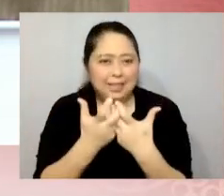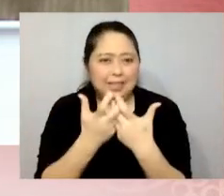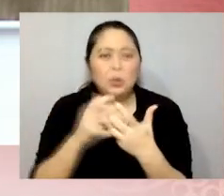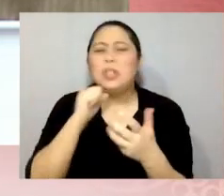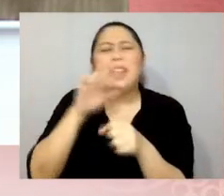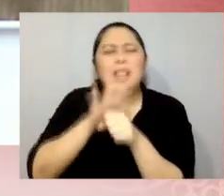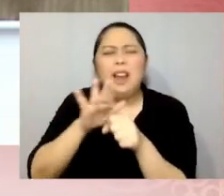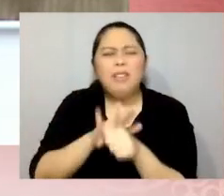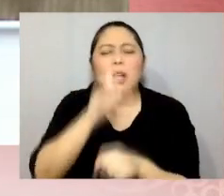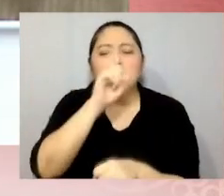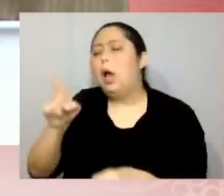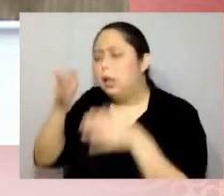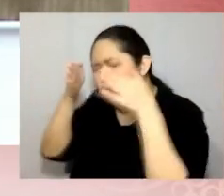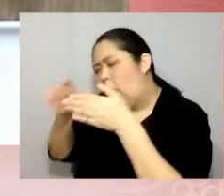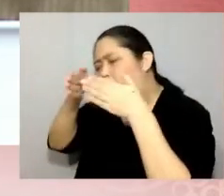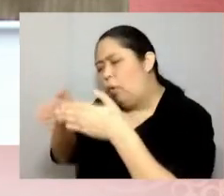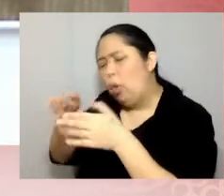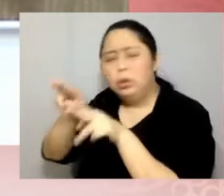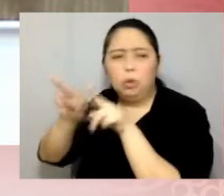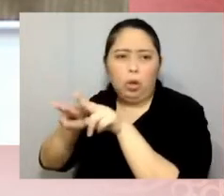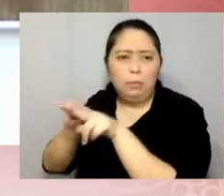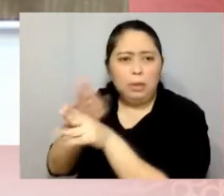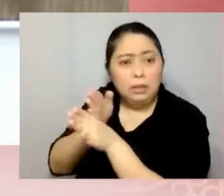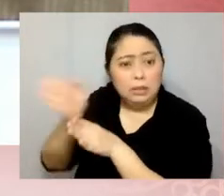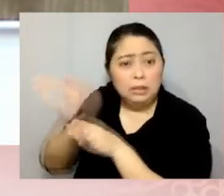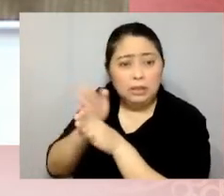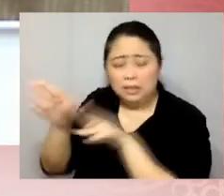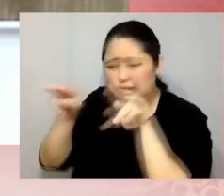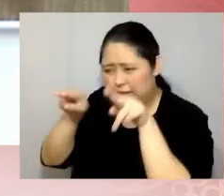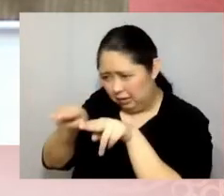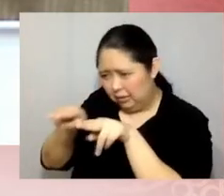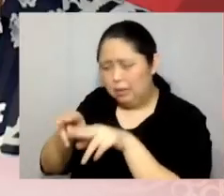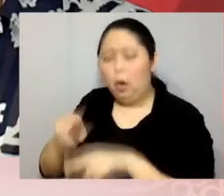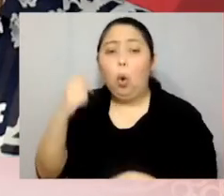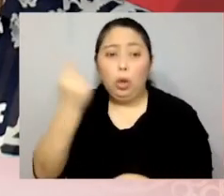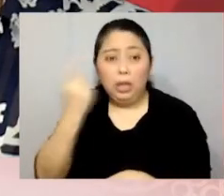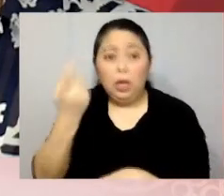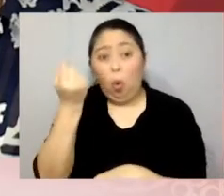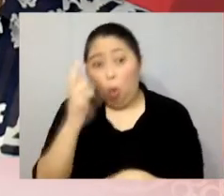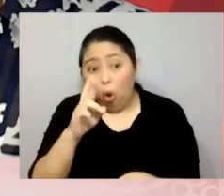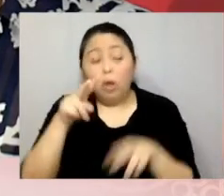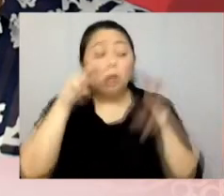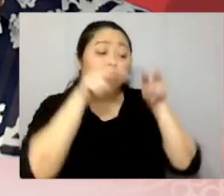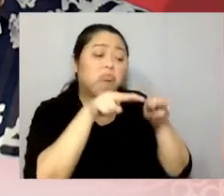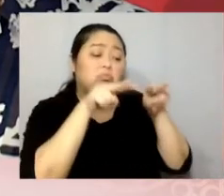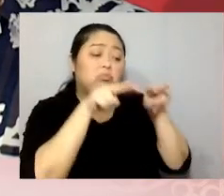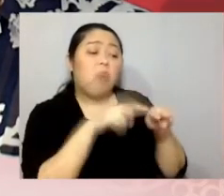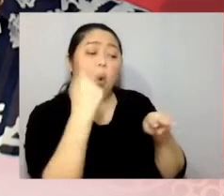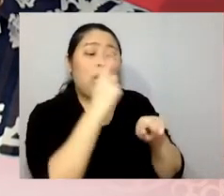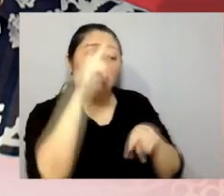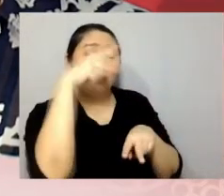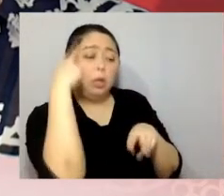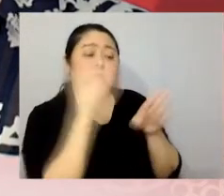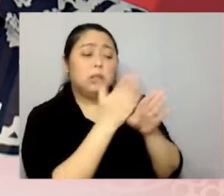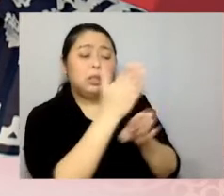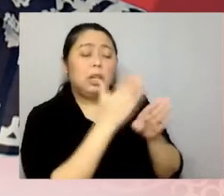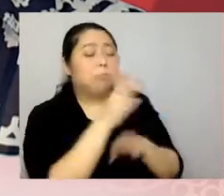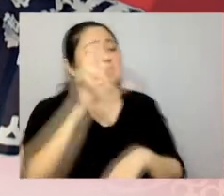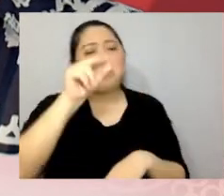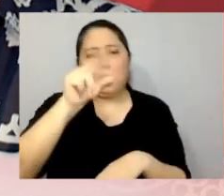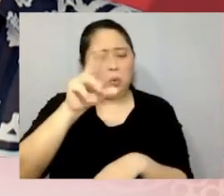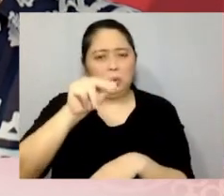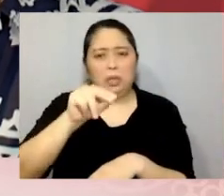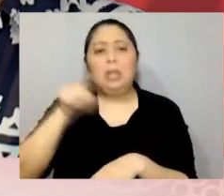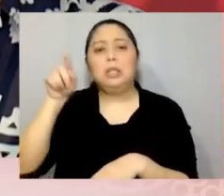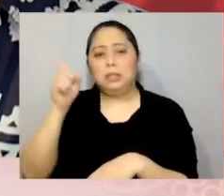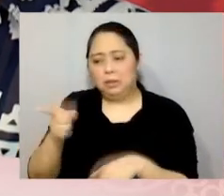not enough that you look at the normalization track. You need to look at the political track, because they are